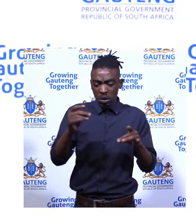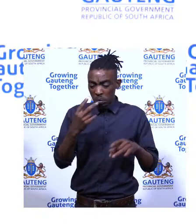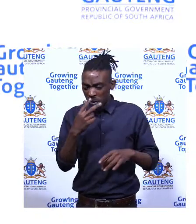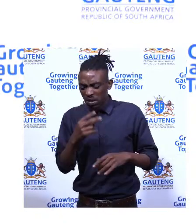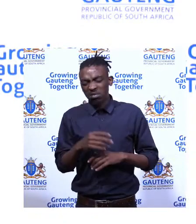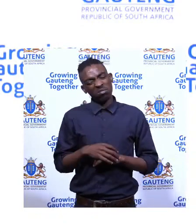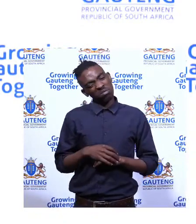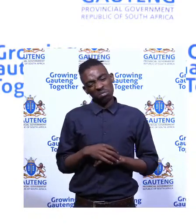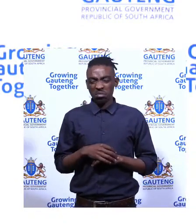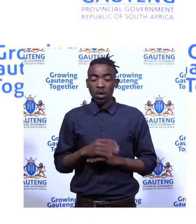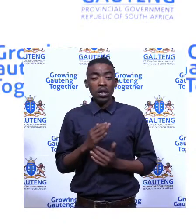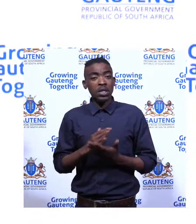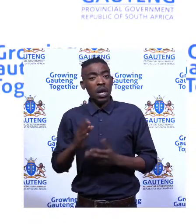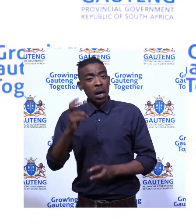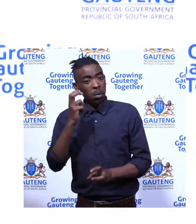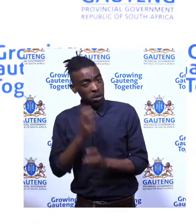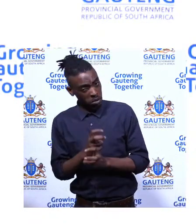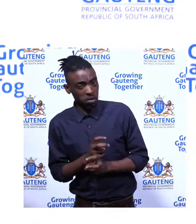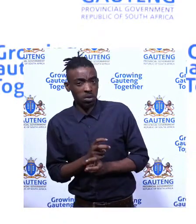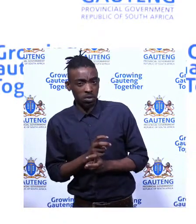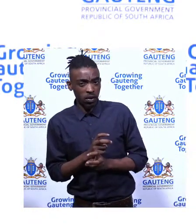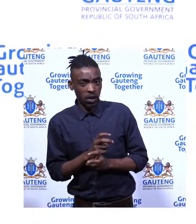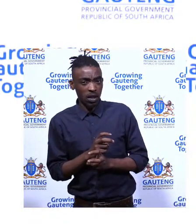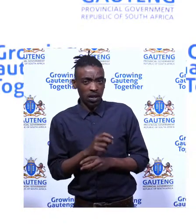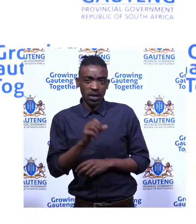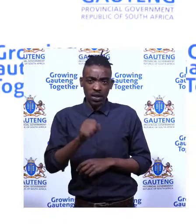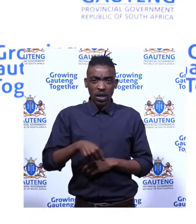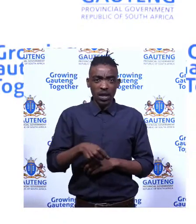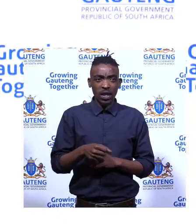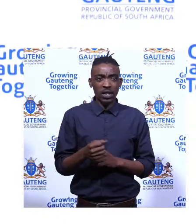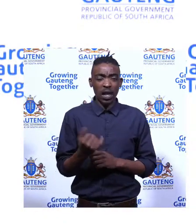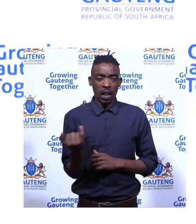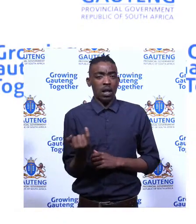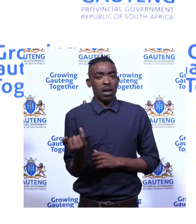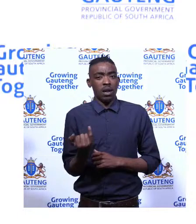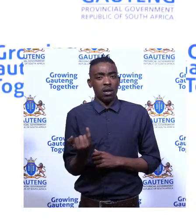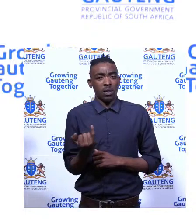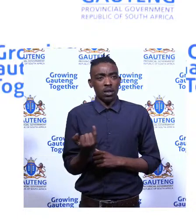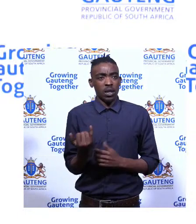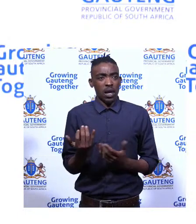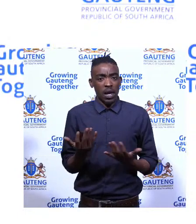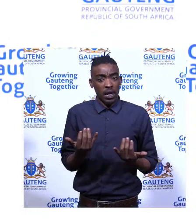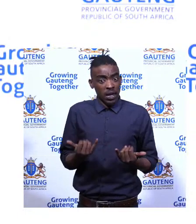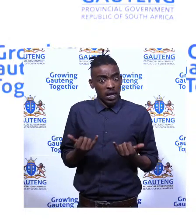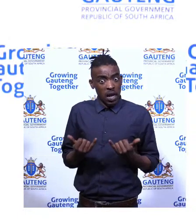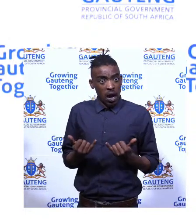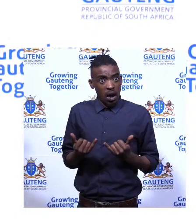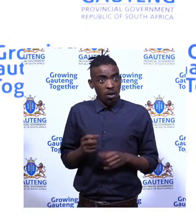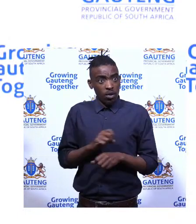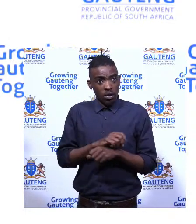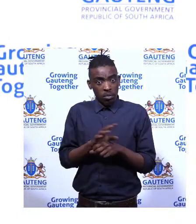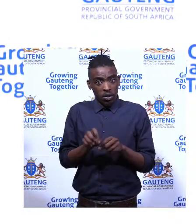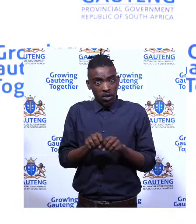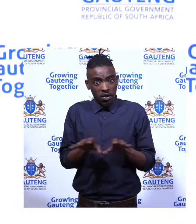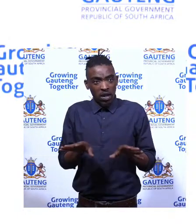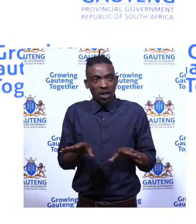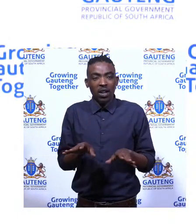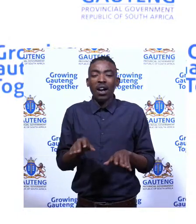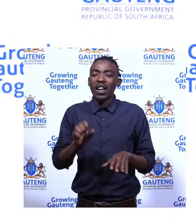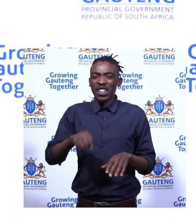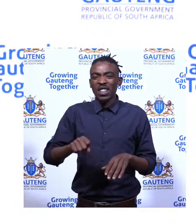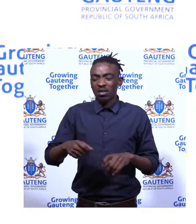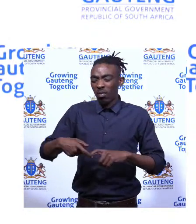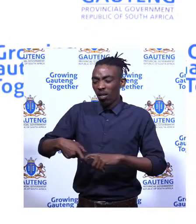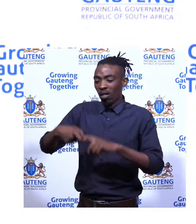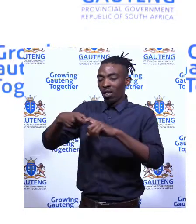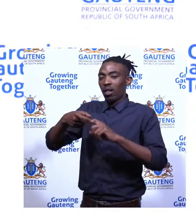choices. There are times when you must make difficult choices, like, given what's happening now, we've got to stop the sale of alcohol.